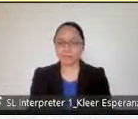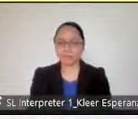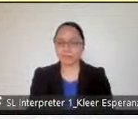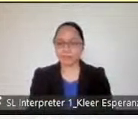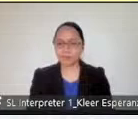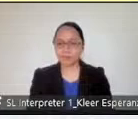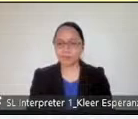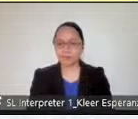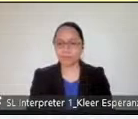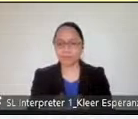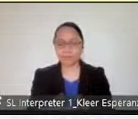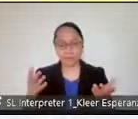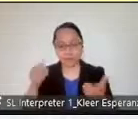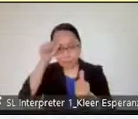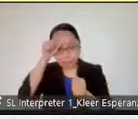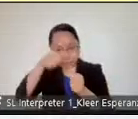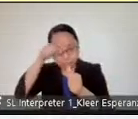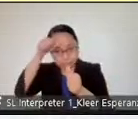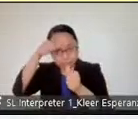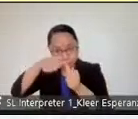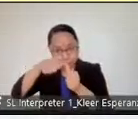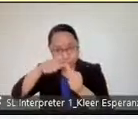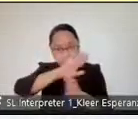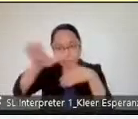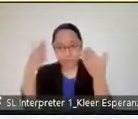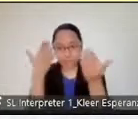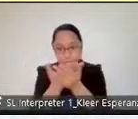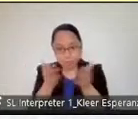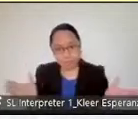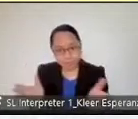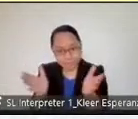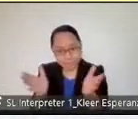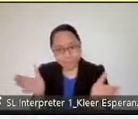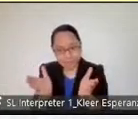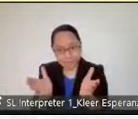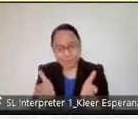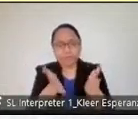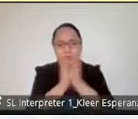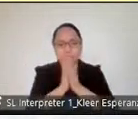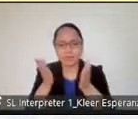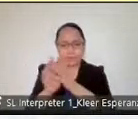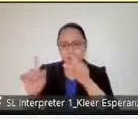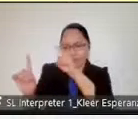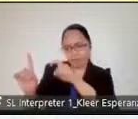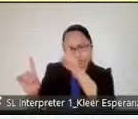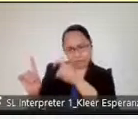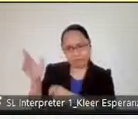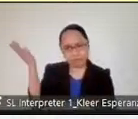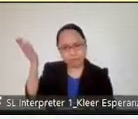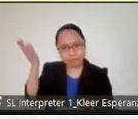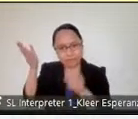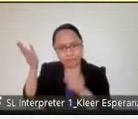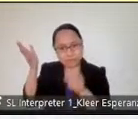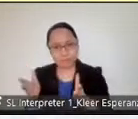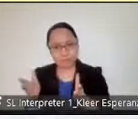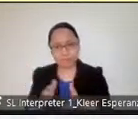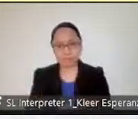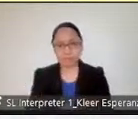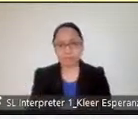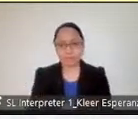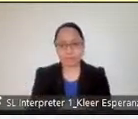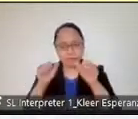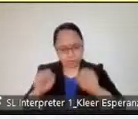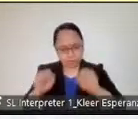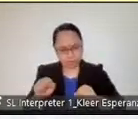Just a few reminders. Everyone is encouraged to ask questions to our speakers. You may use the Zoom